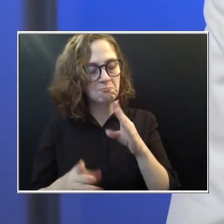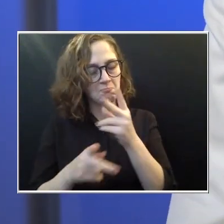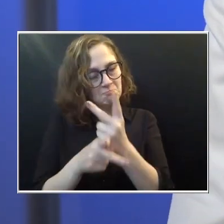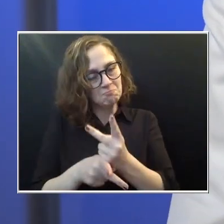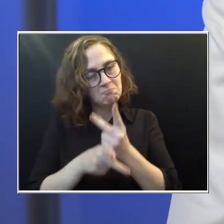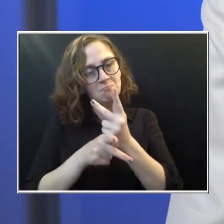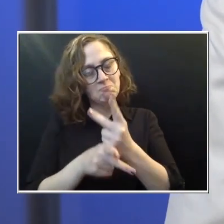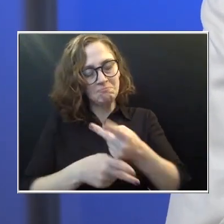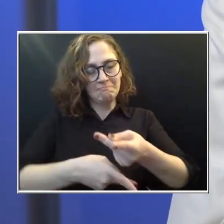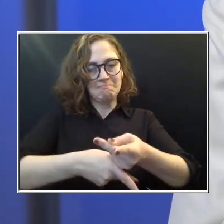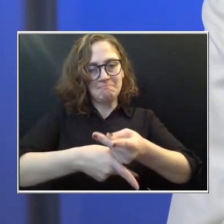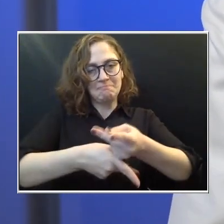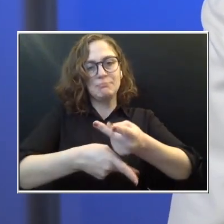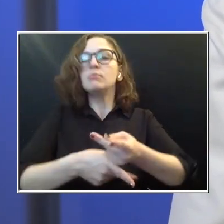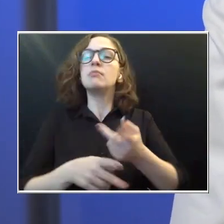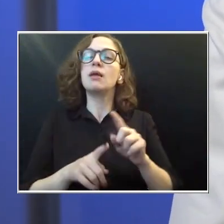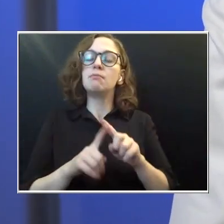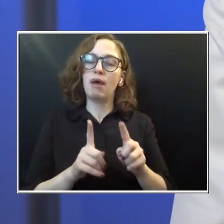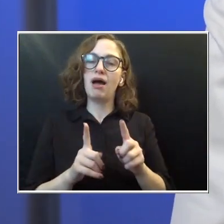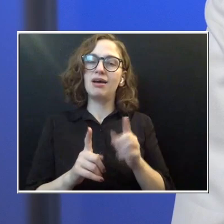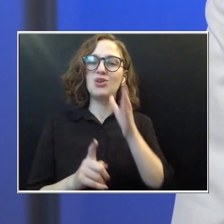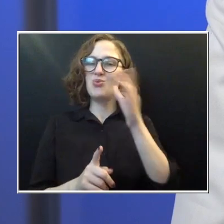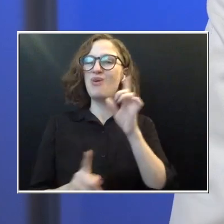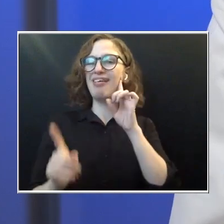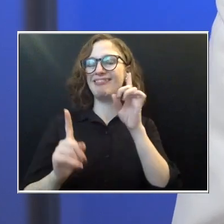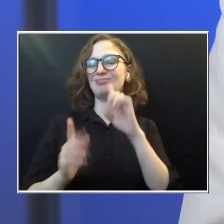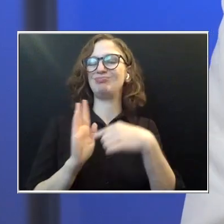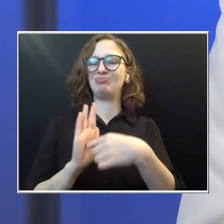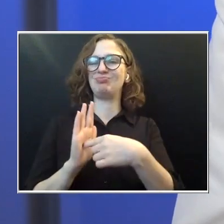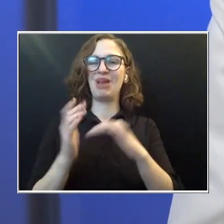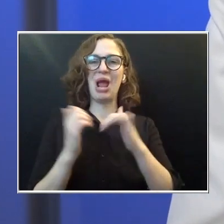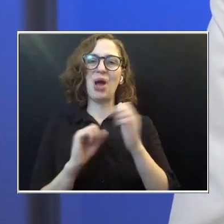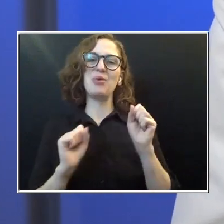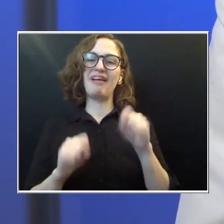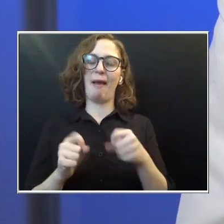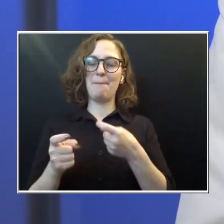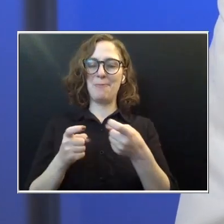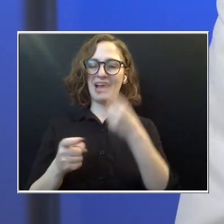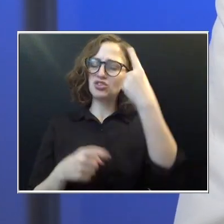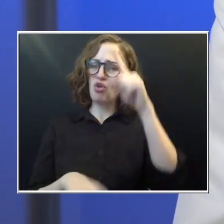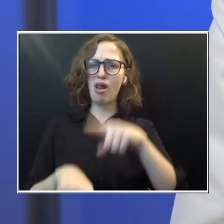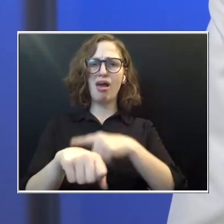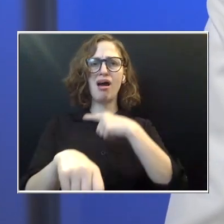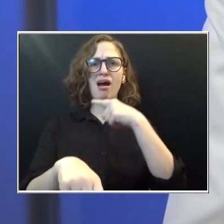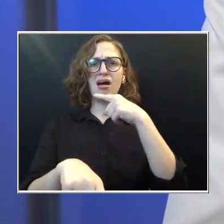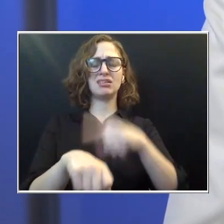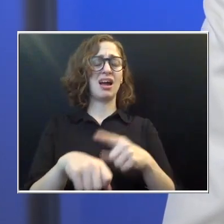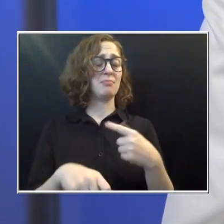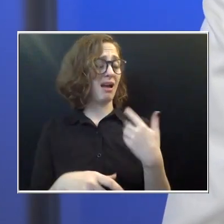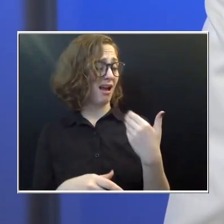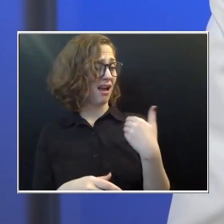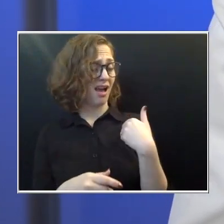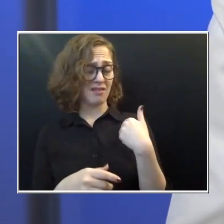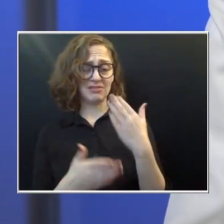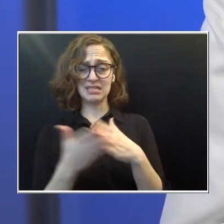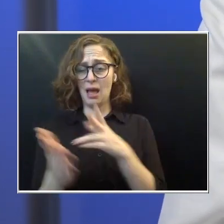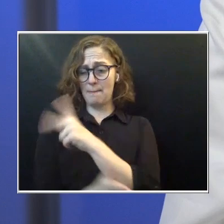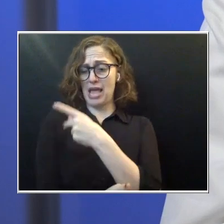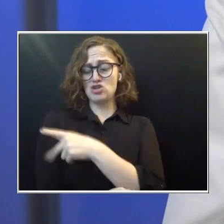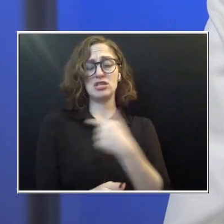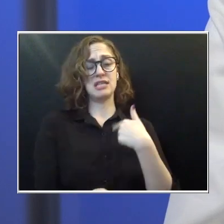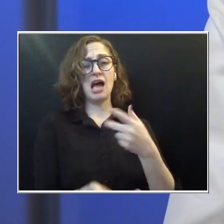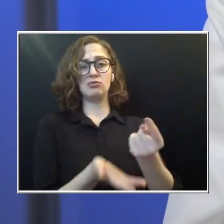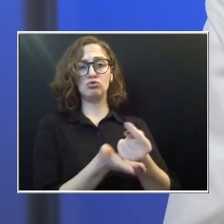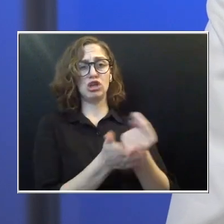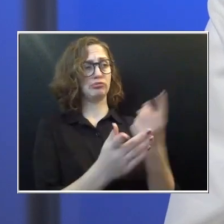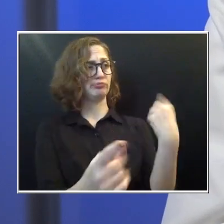example of this, of how it can be managed for long periods of time. I've had people I've followed for almost 20 years. And so, I hate to do